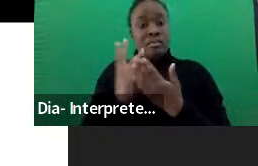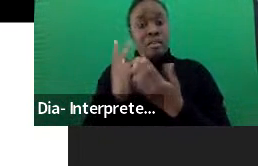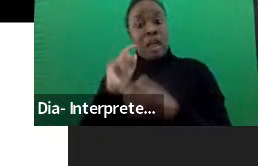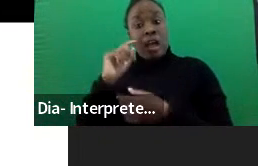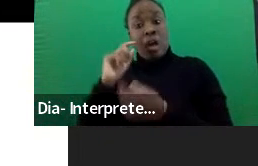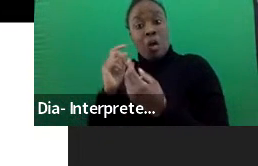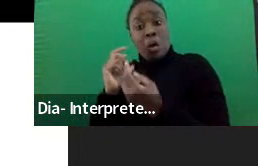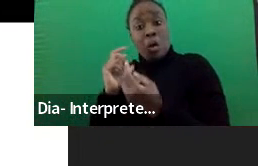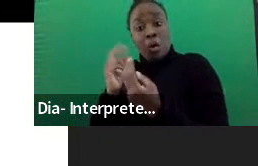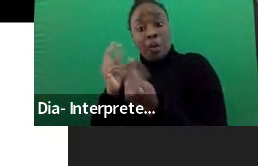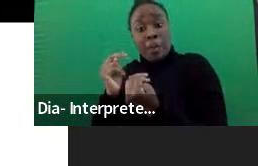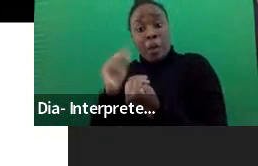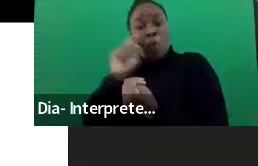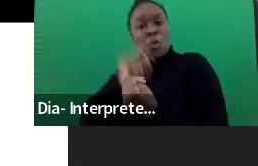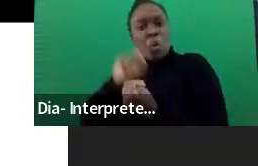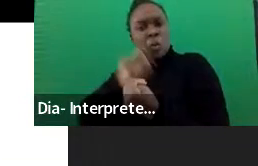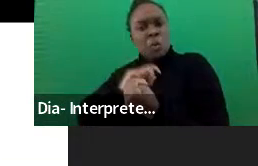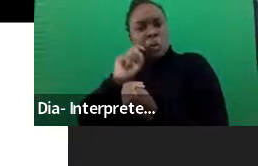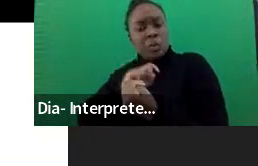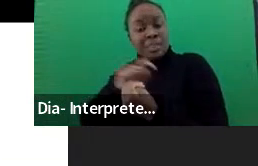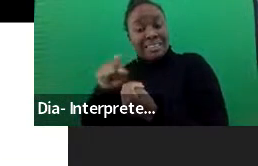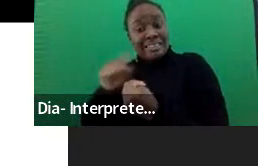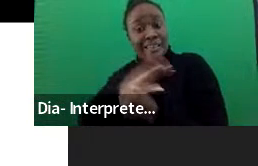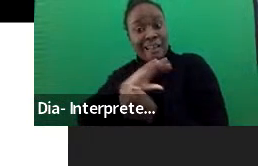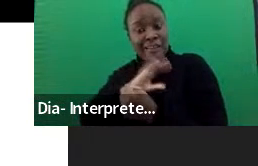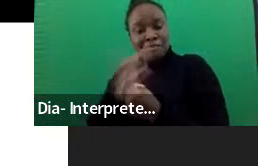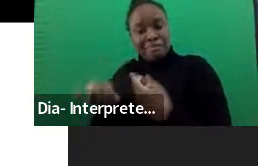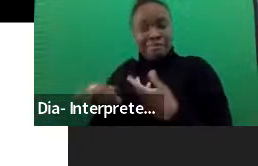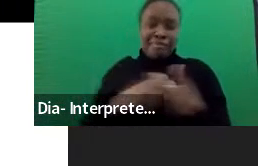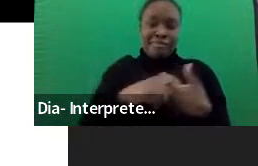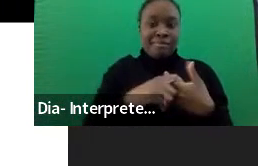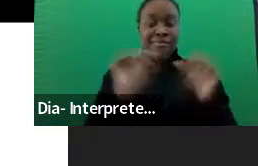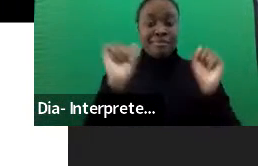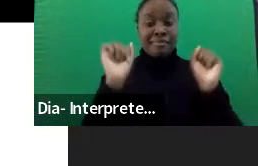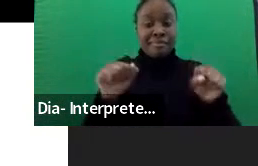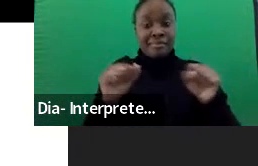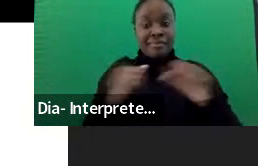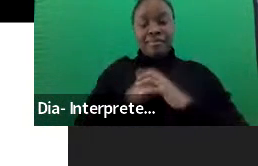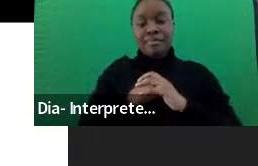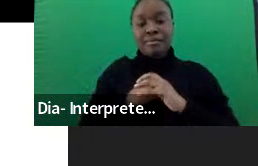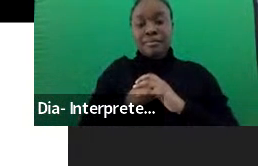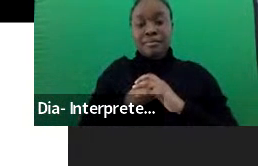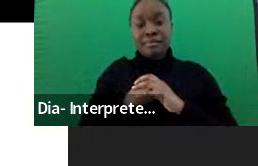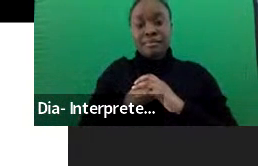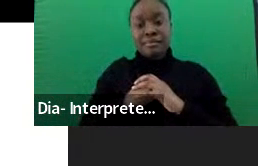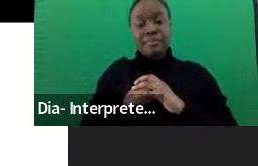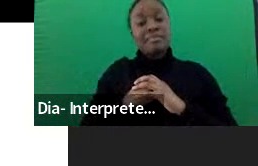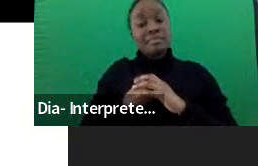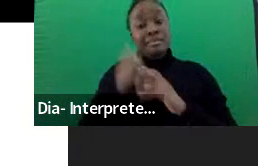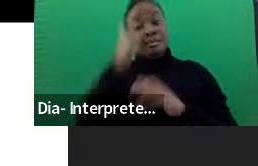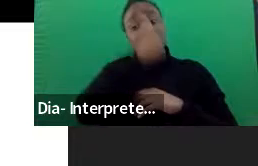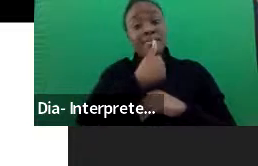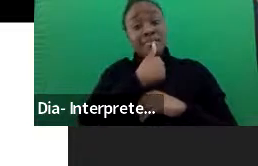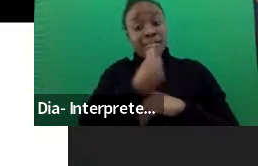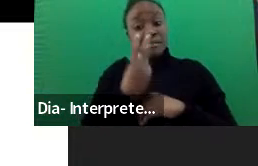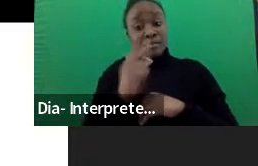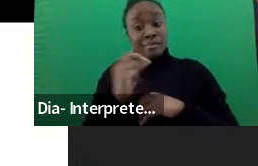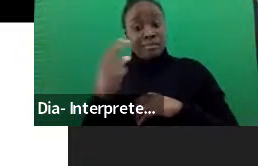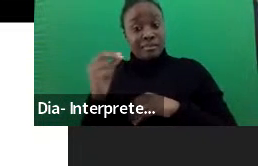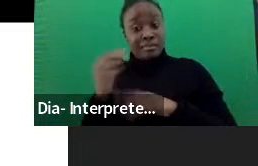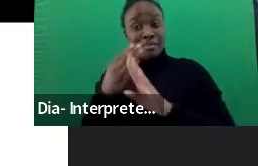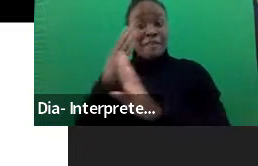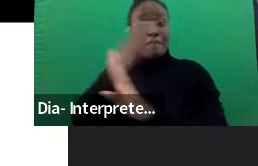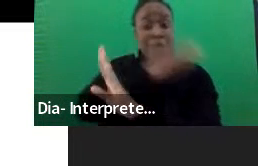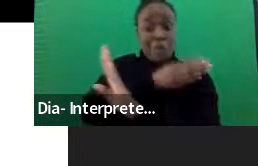clients. It must also be noted that prior April 2020, and members of trade will